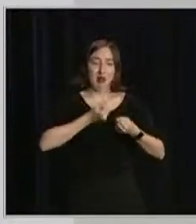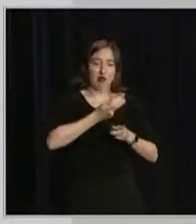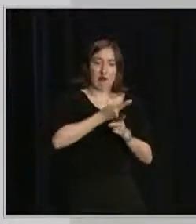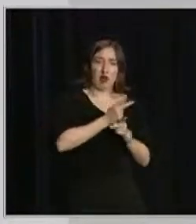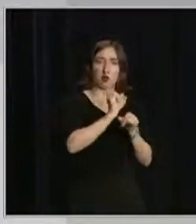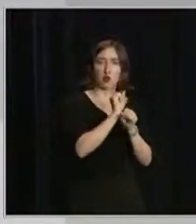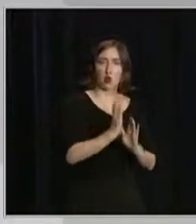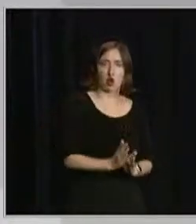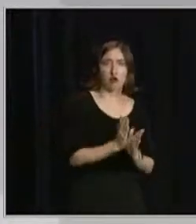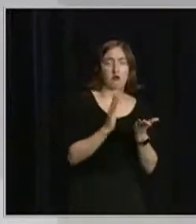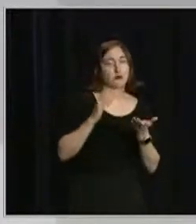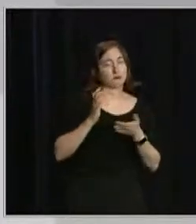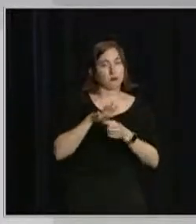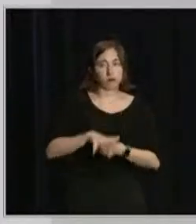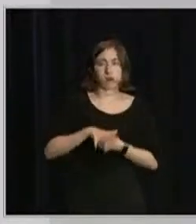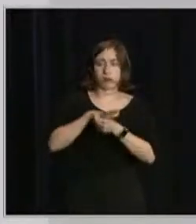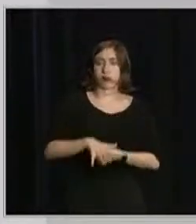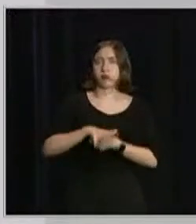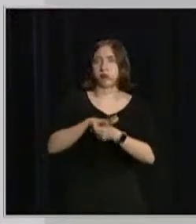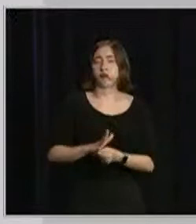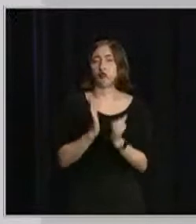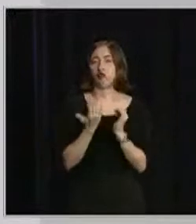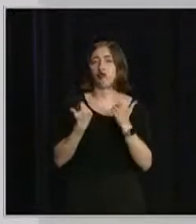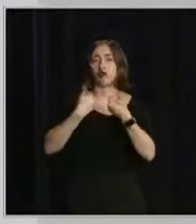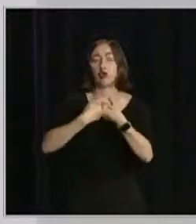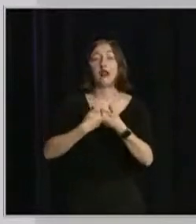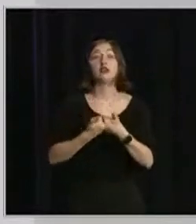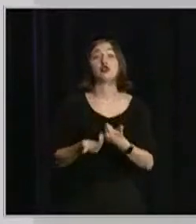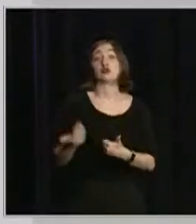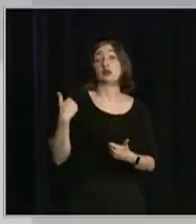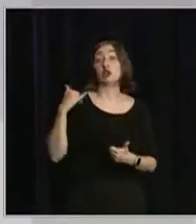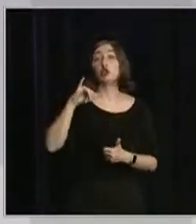workers especially. In July, Bexar County reported